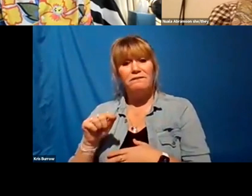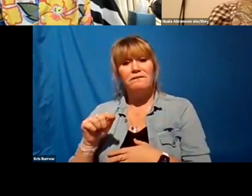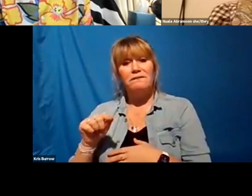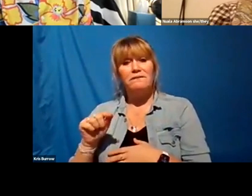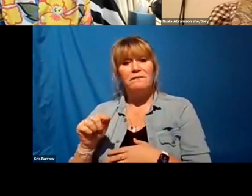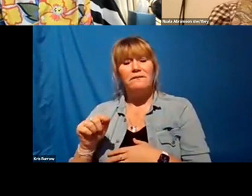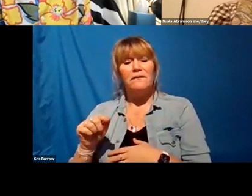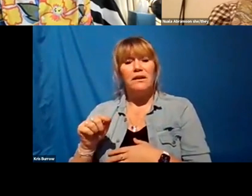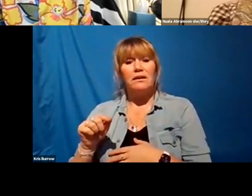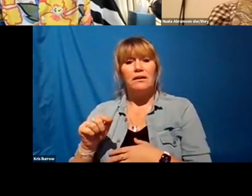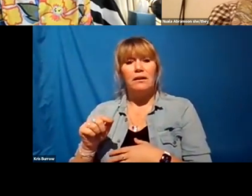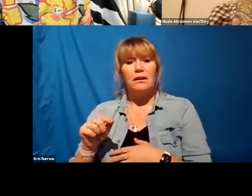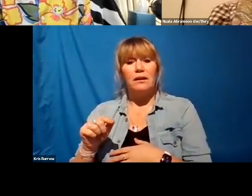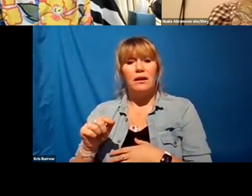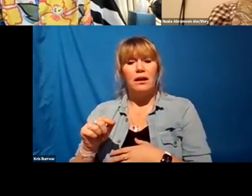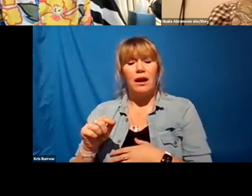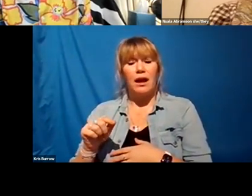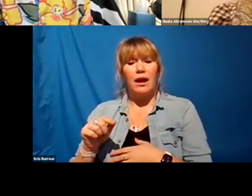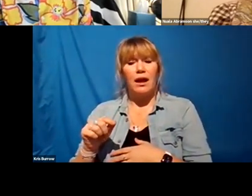is kind of like